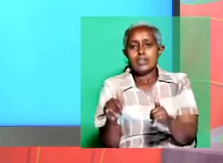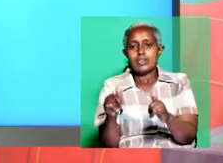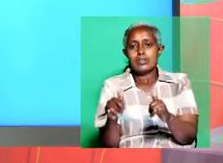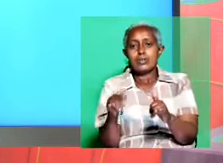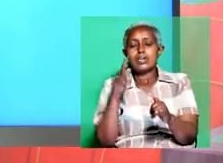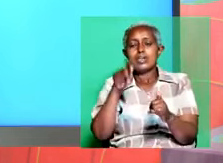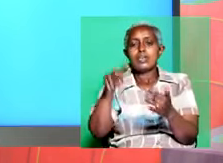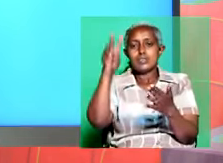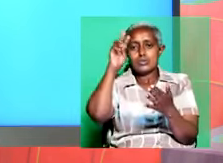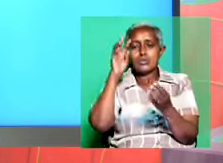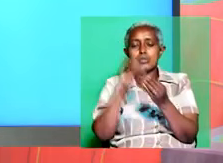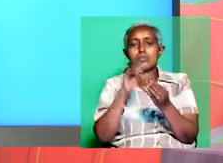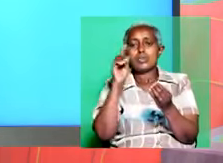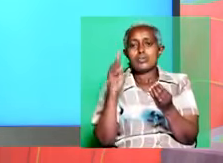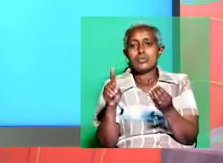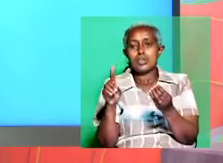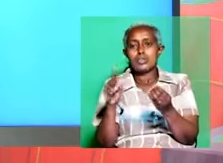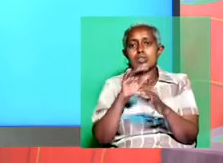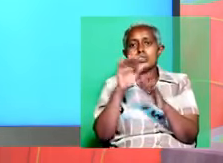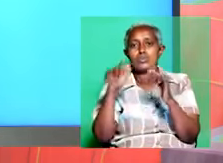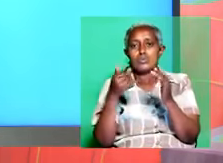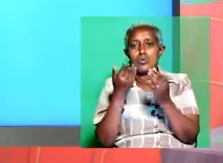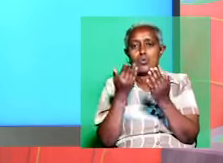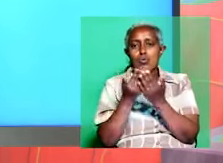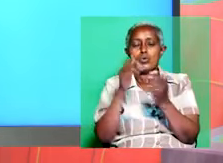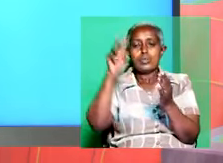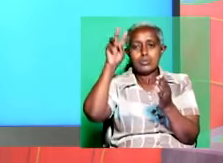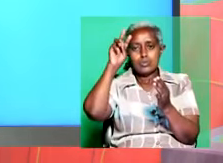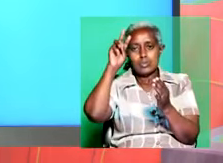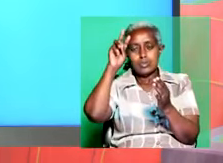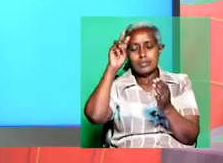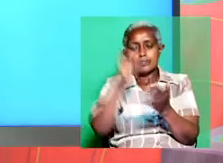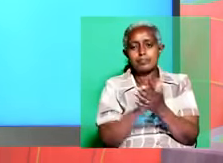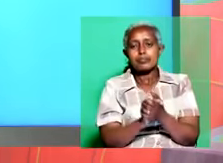by x squared plus 1 the whole squared. So